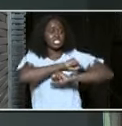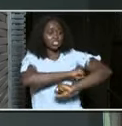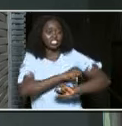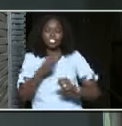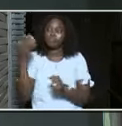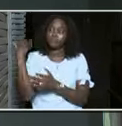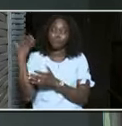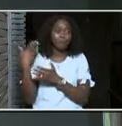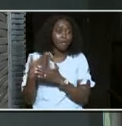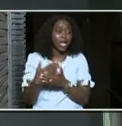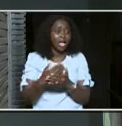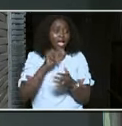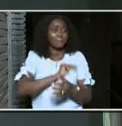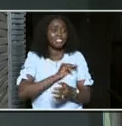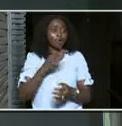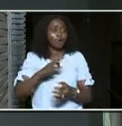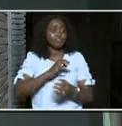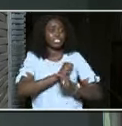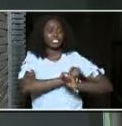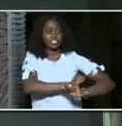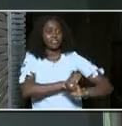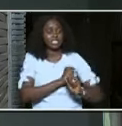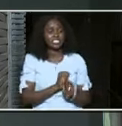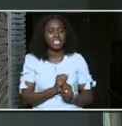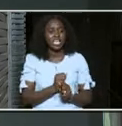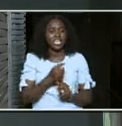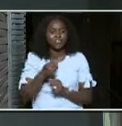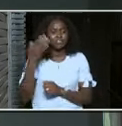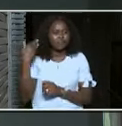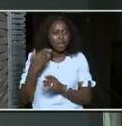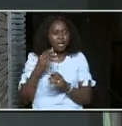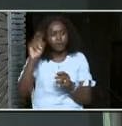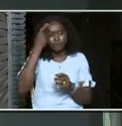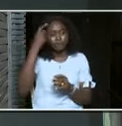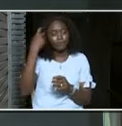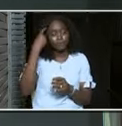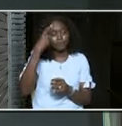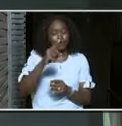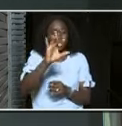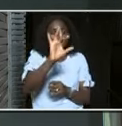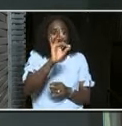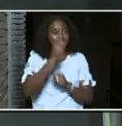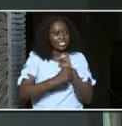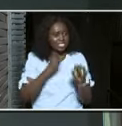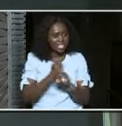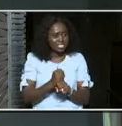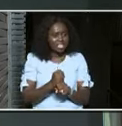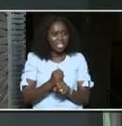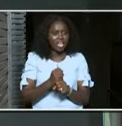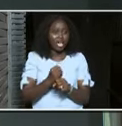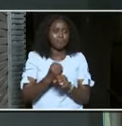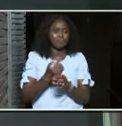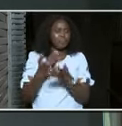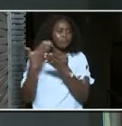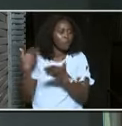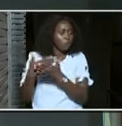Defense and former governor for 8 years in Kano State, and former member of